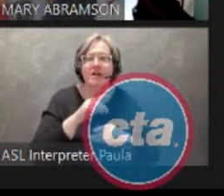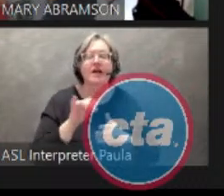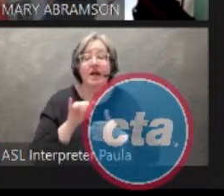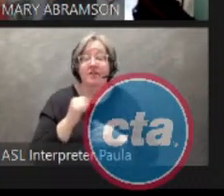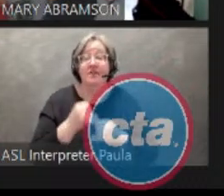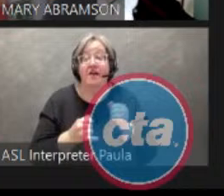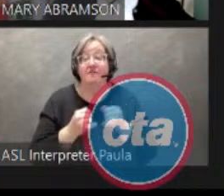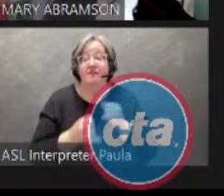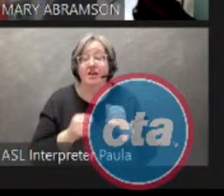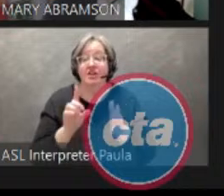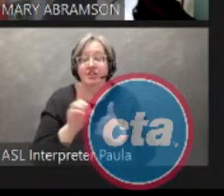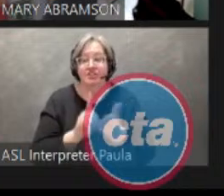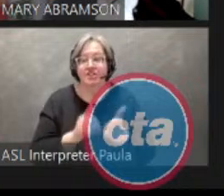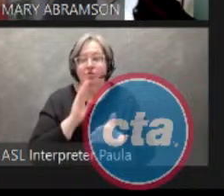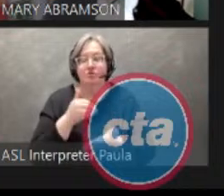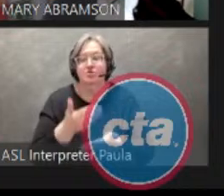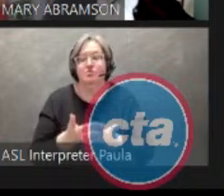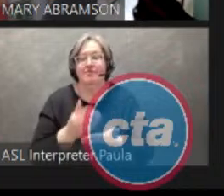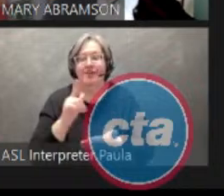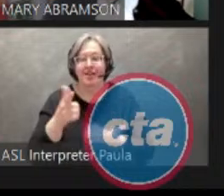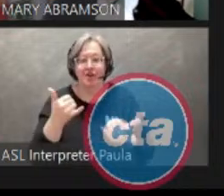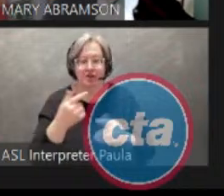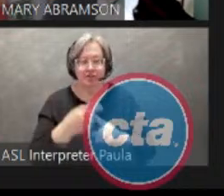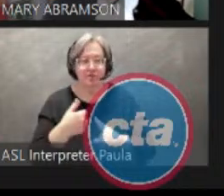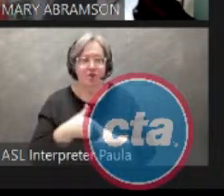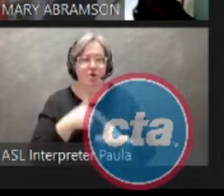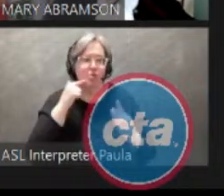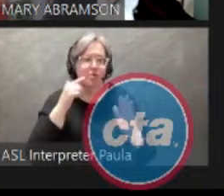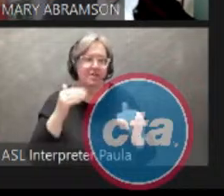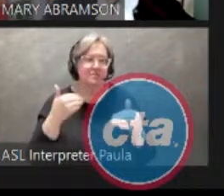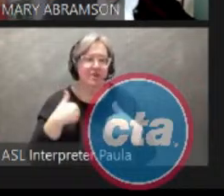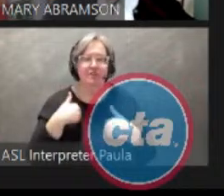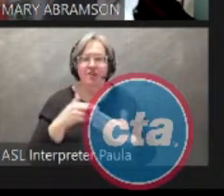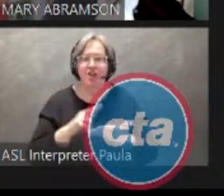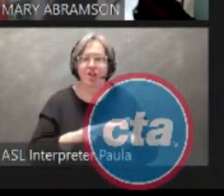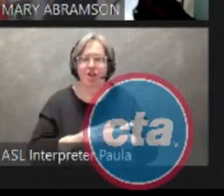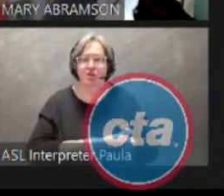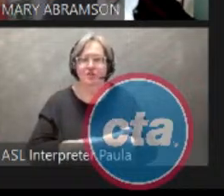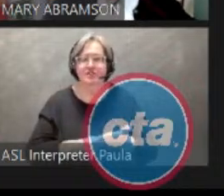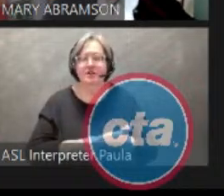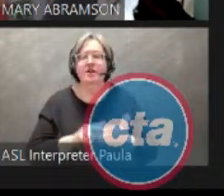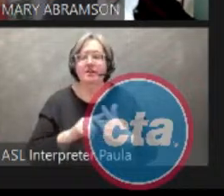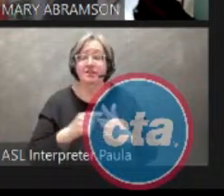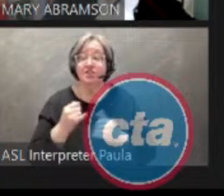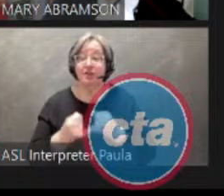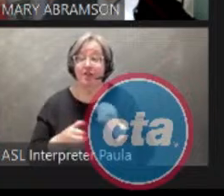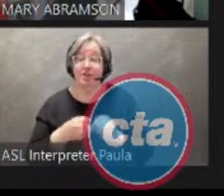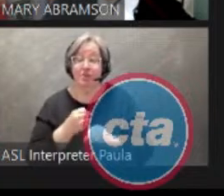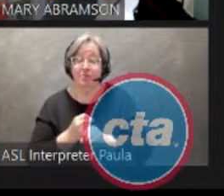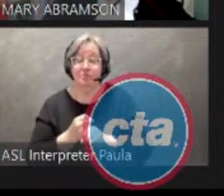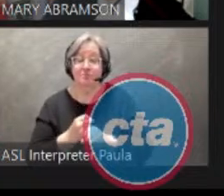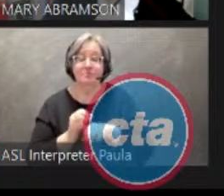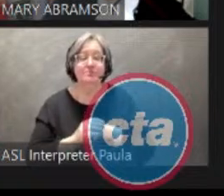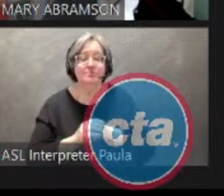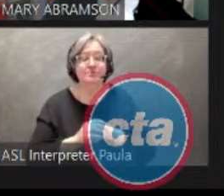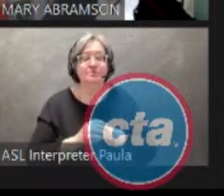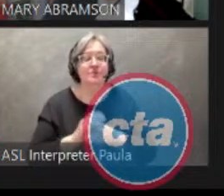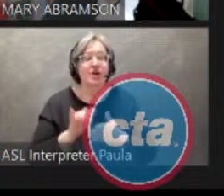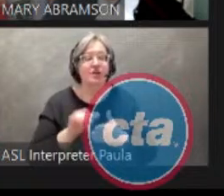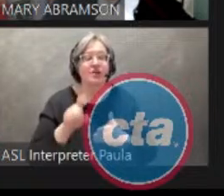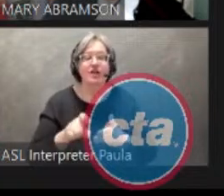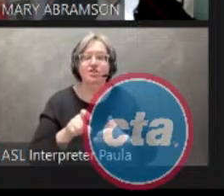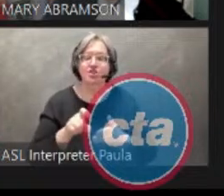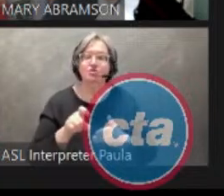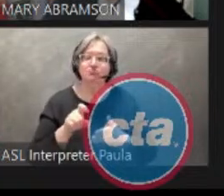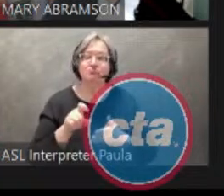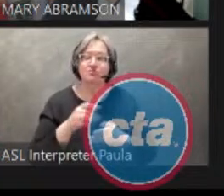design package is coming in later this month, when we're expecting to have contract started end of the year, and then have that work finished up by